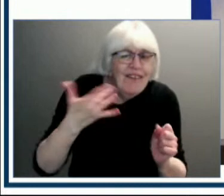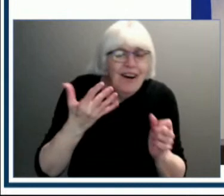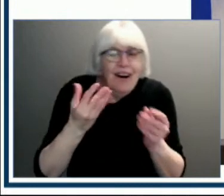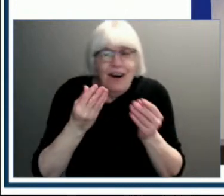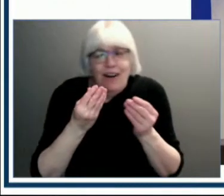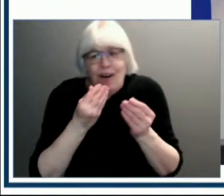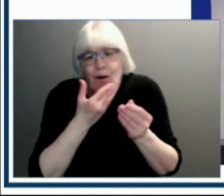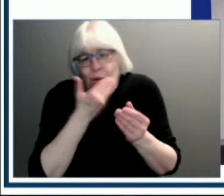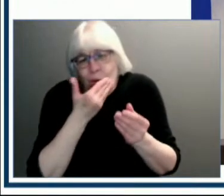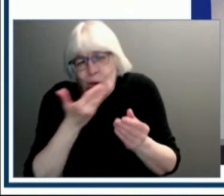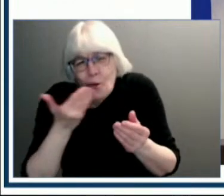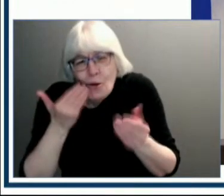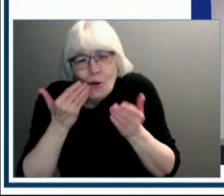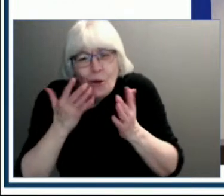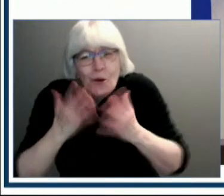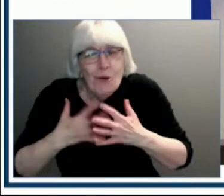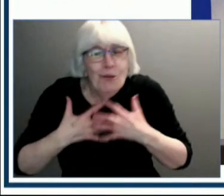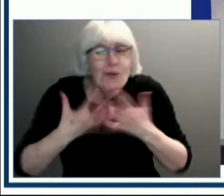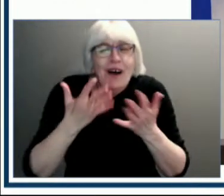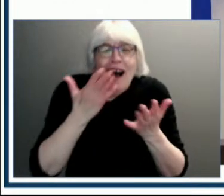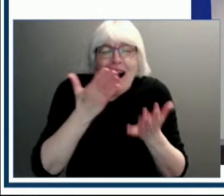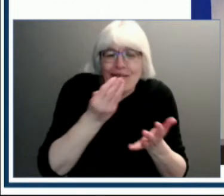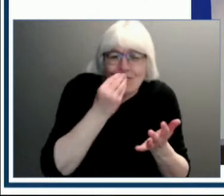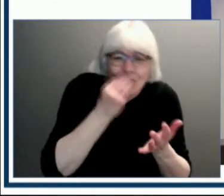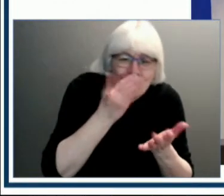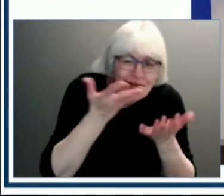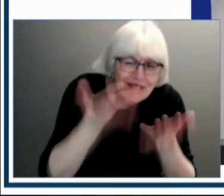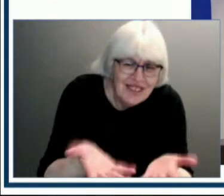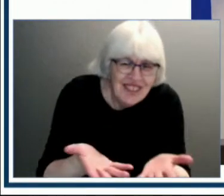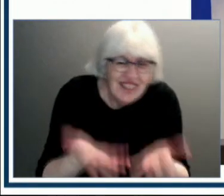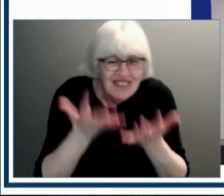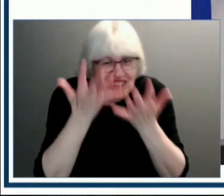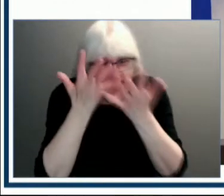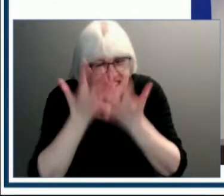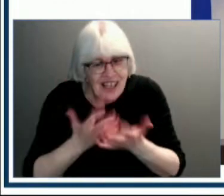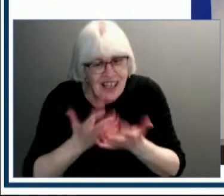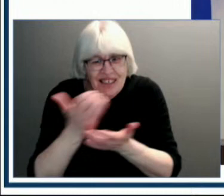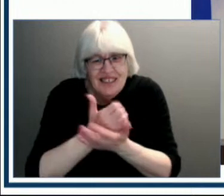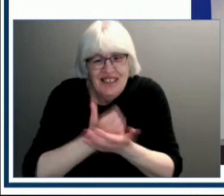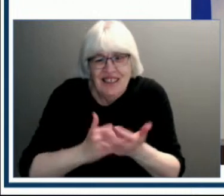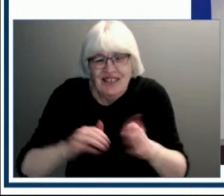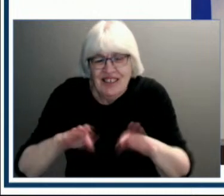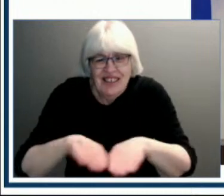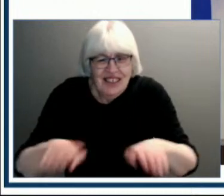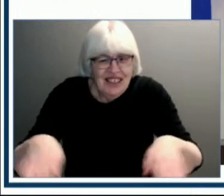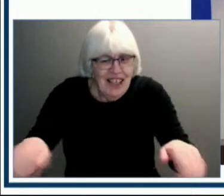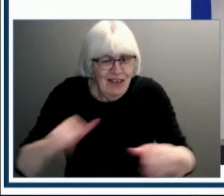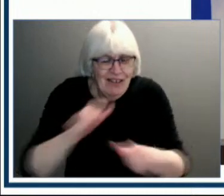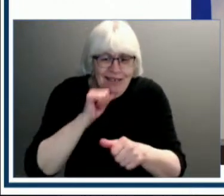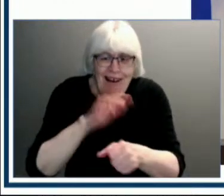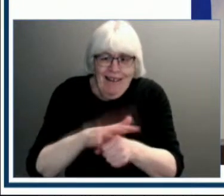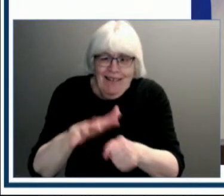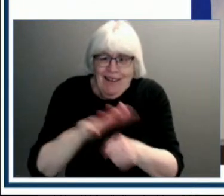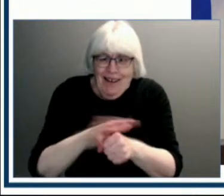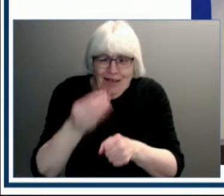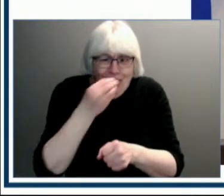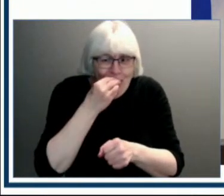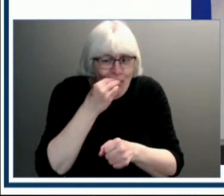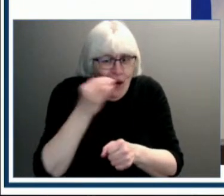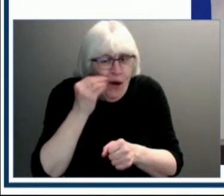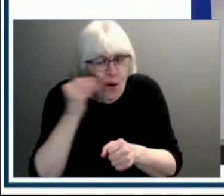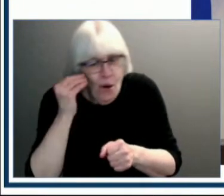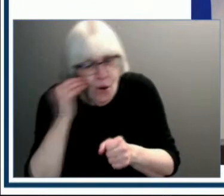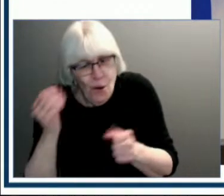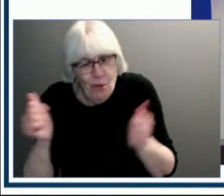meals. And that's a sad reflection of our society, but it is, we can't ignore it. It is what it is. We want kids in schools, not to mention the